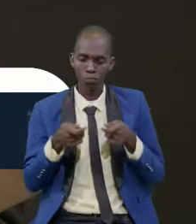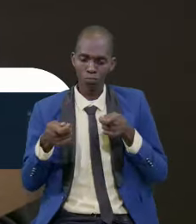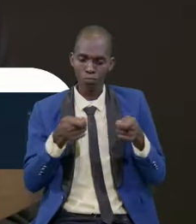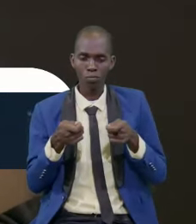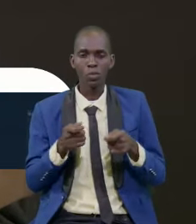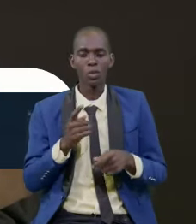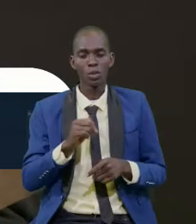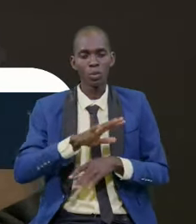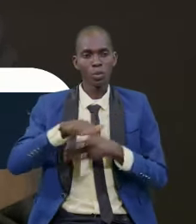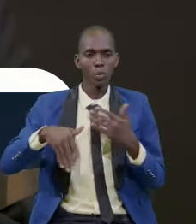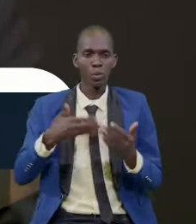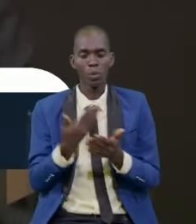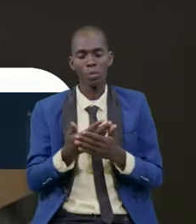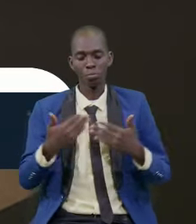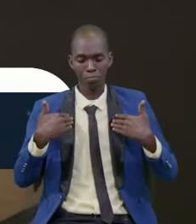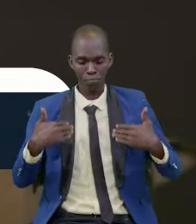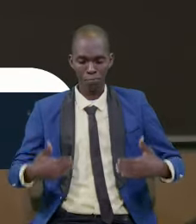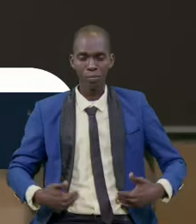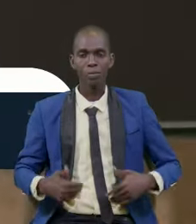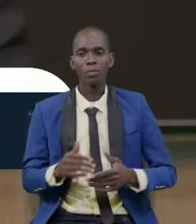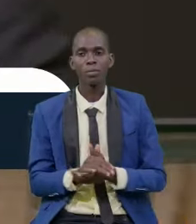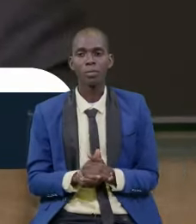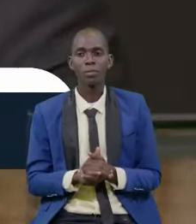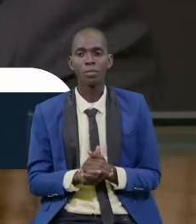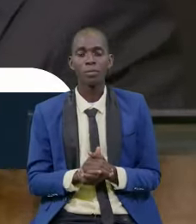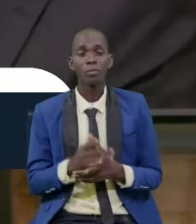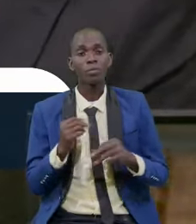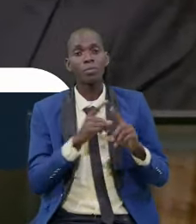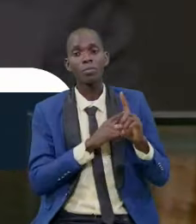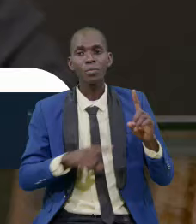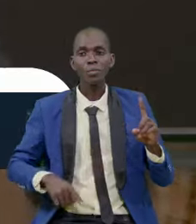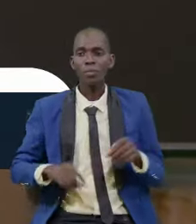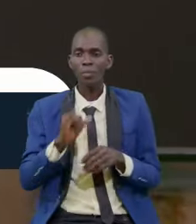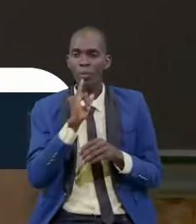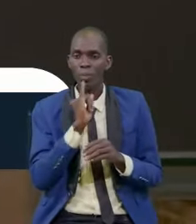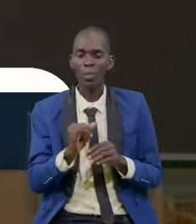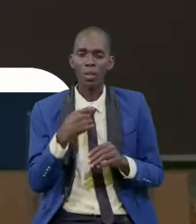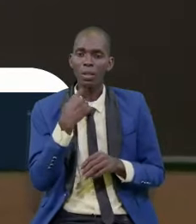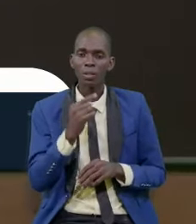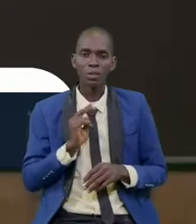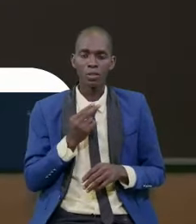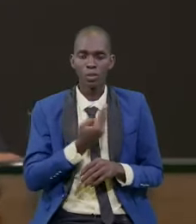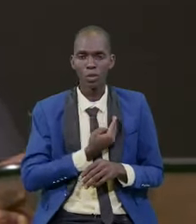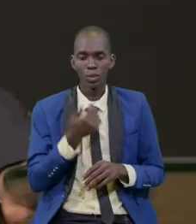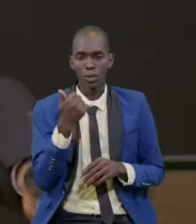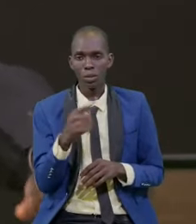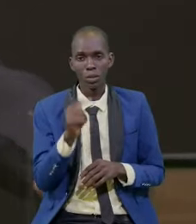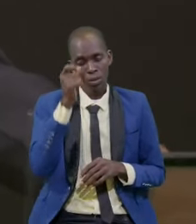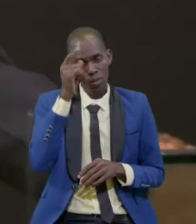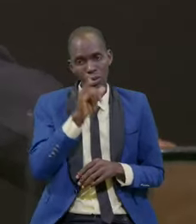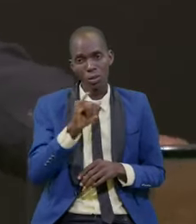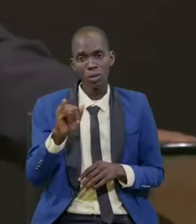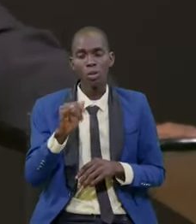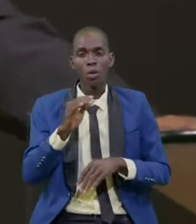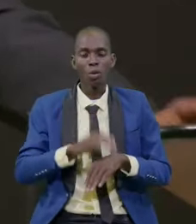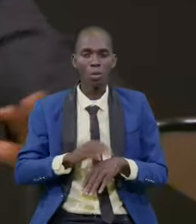to control the whole body. The Lord is giving us a searchlight on our